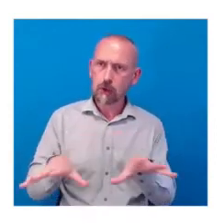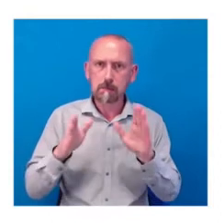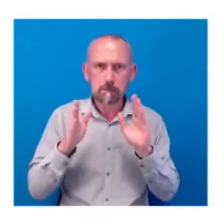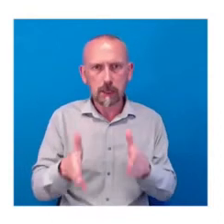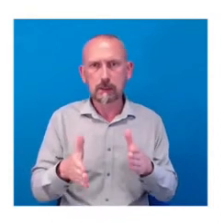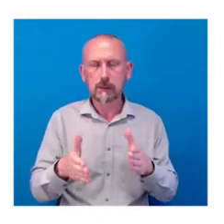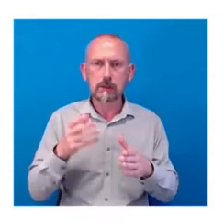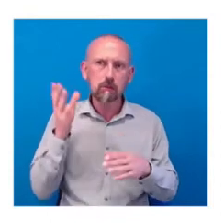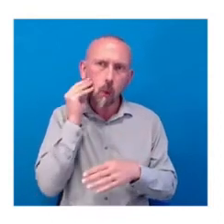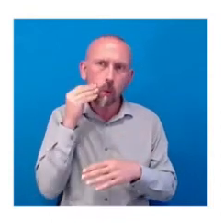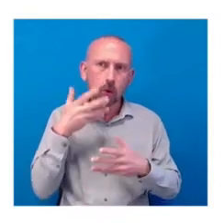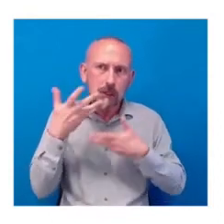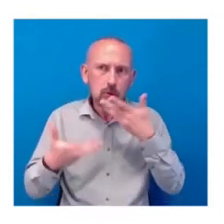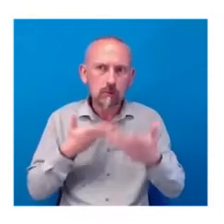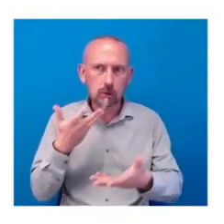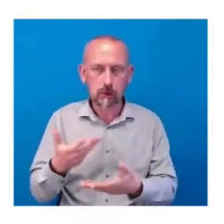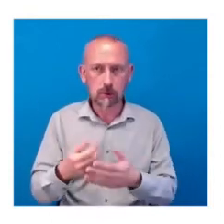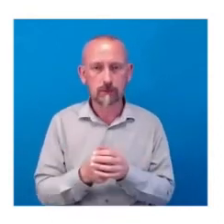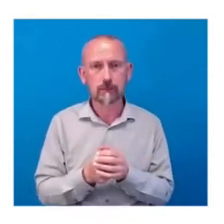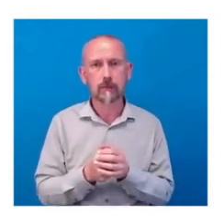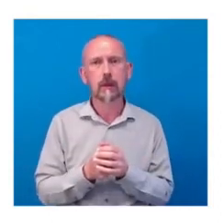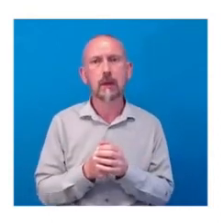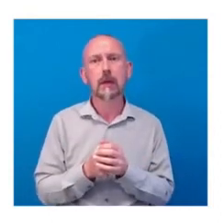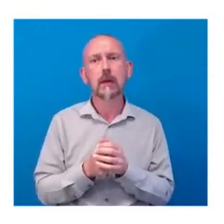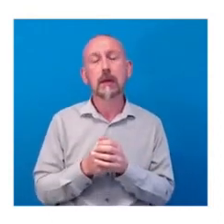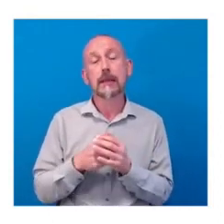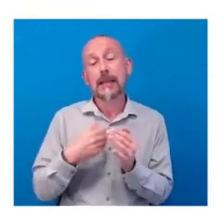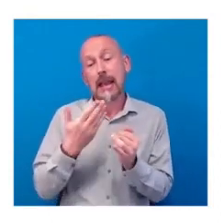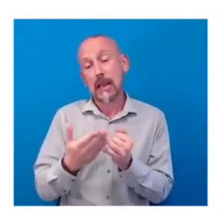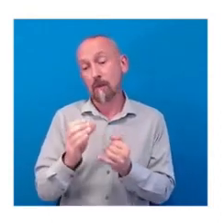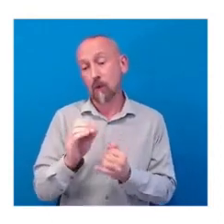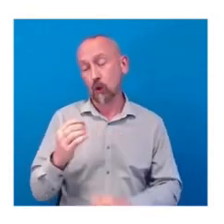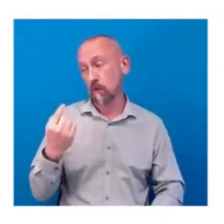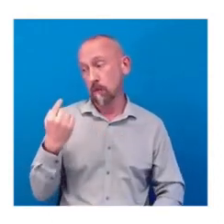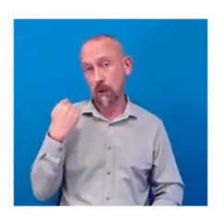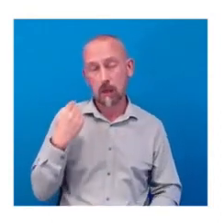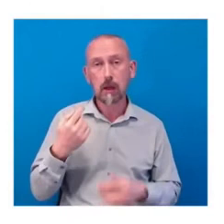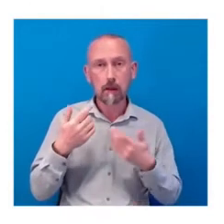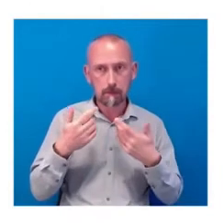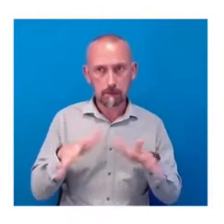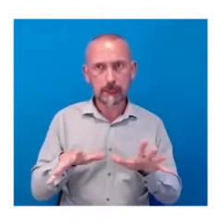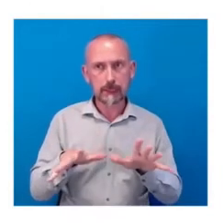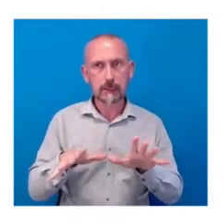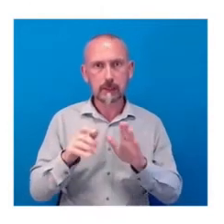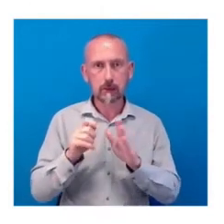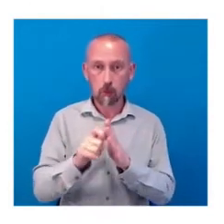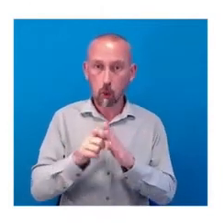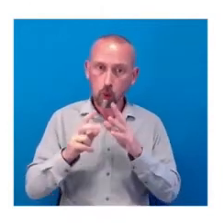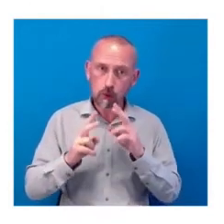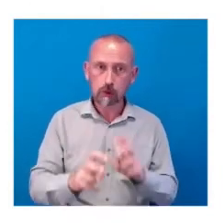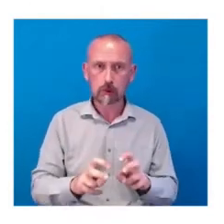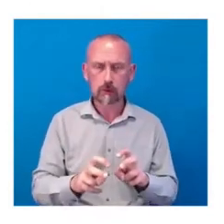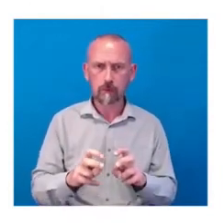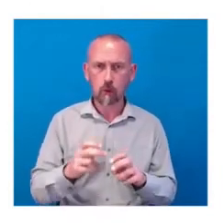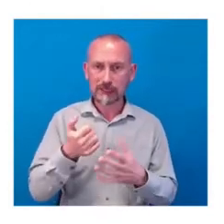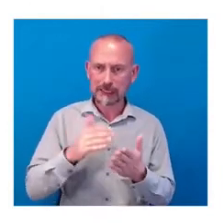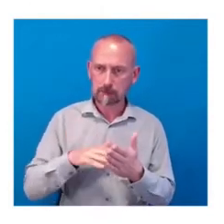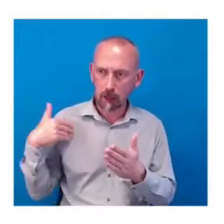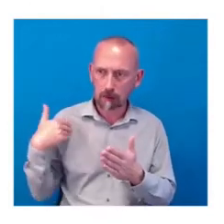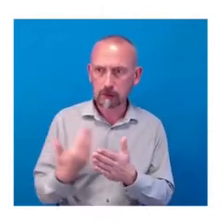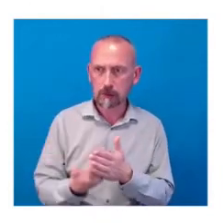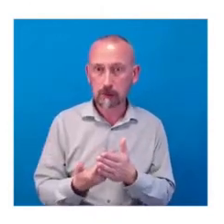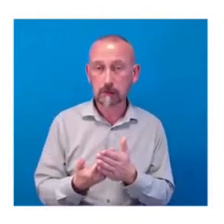just put out a report at the end of October on how people have done for the first 6 months of this year. And it's been really